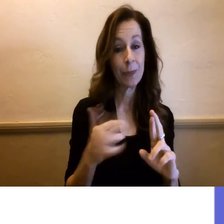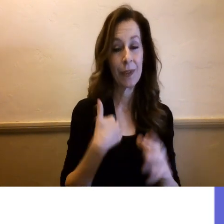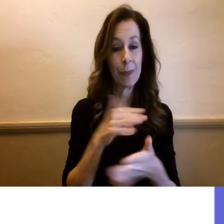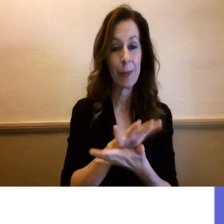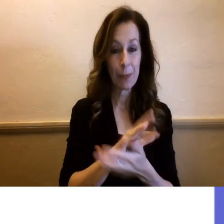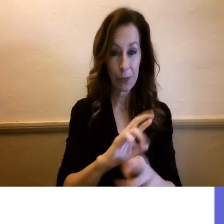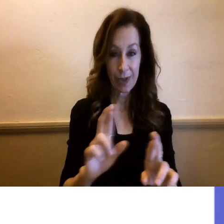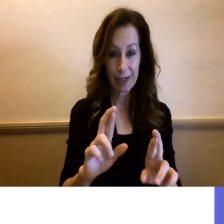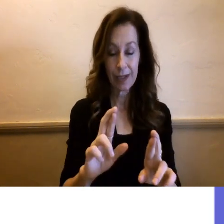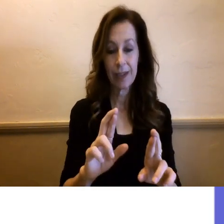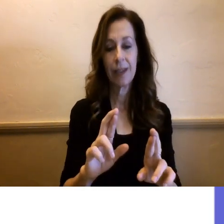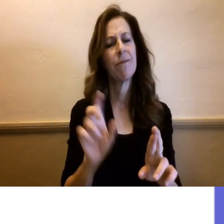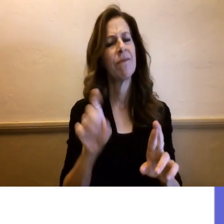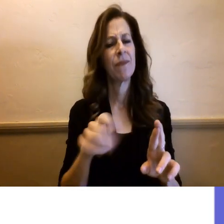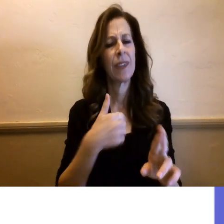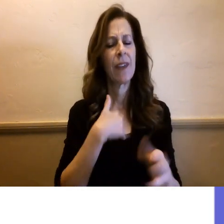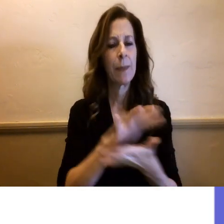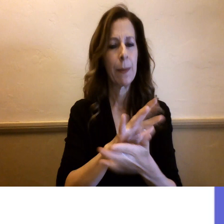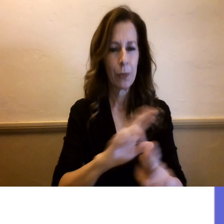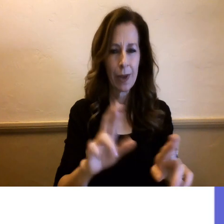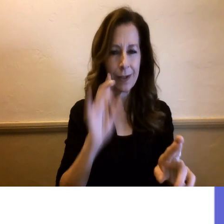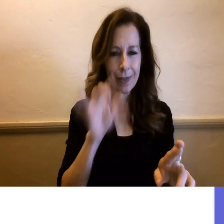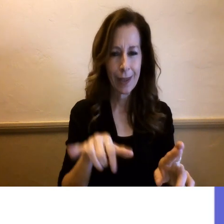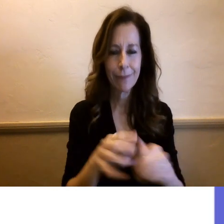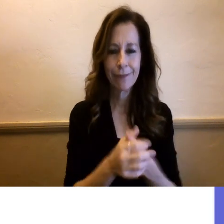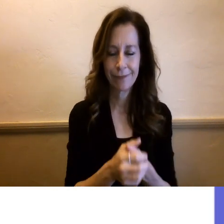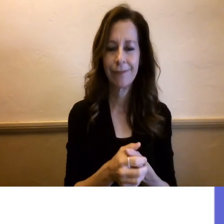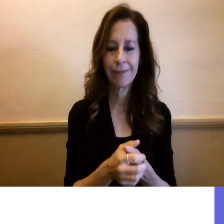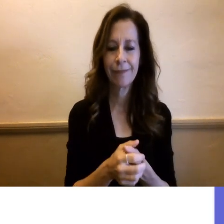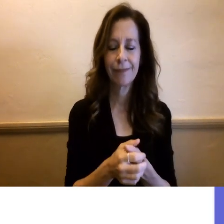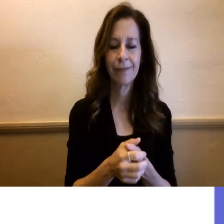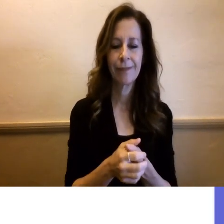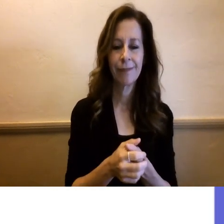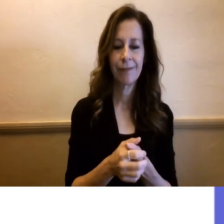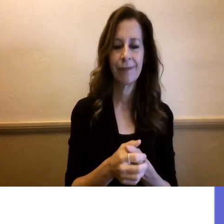So hopefully you have your paper ready, because you should have paper ready for your notes on this video.